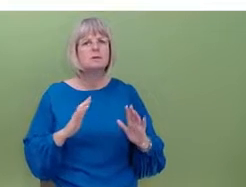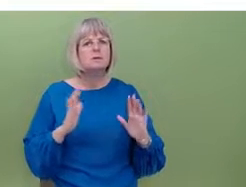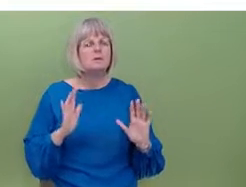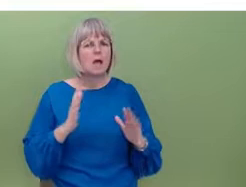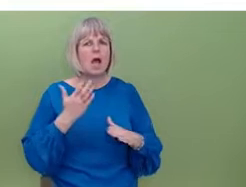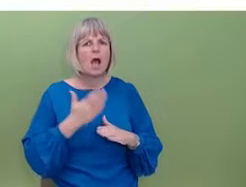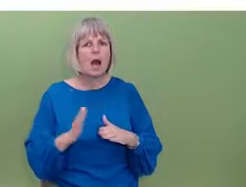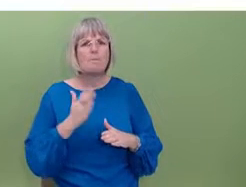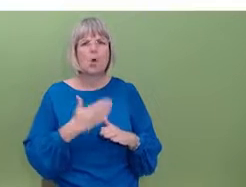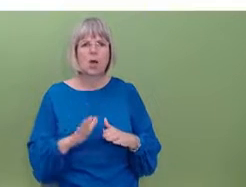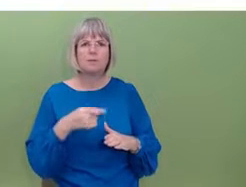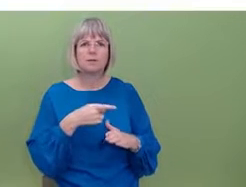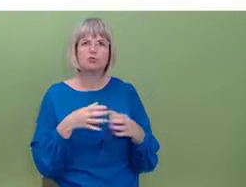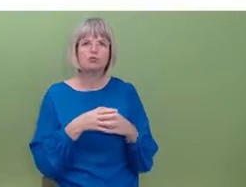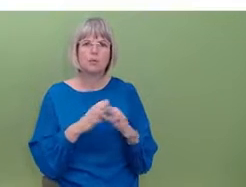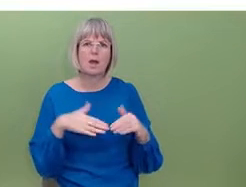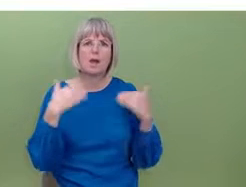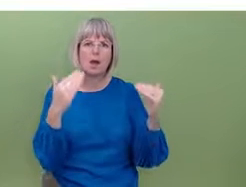be a